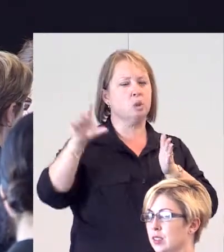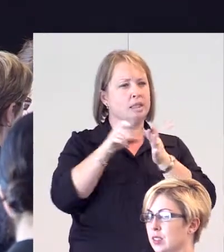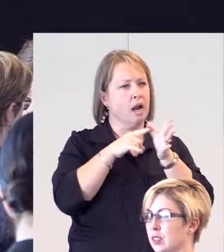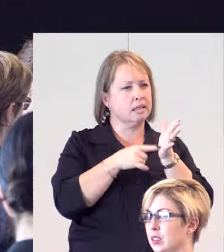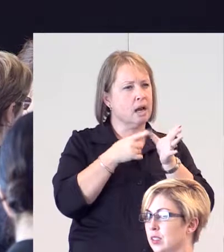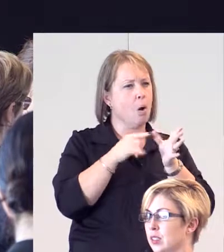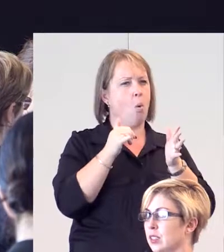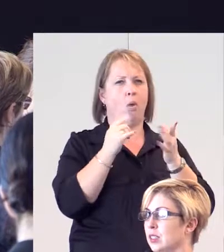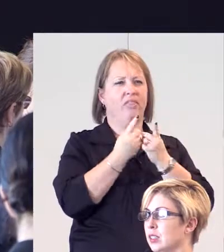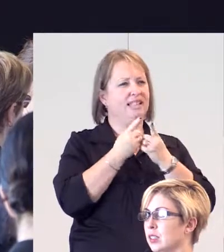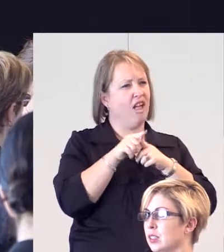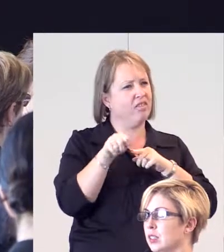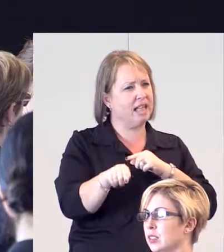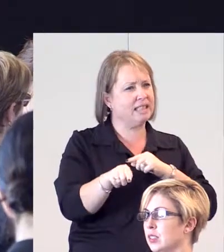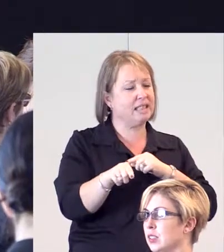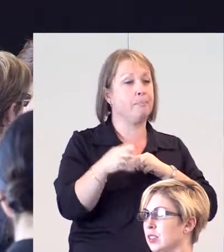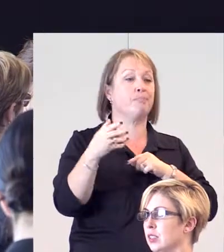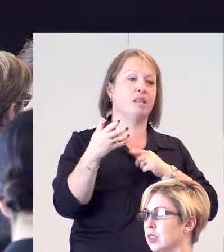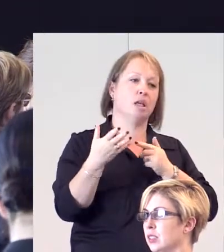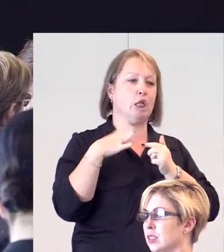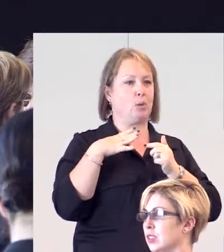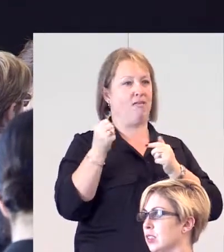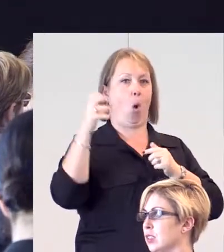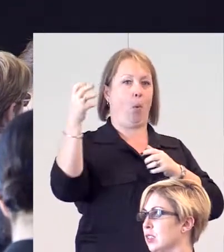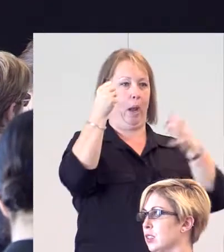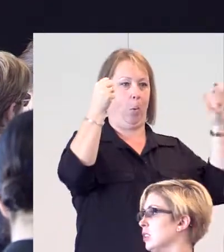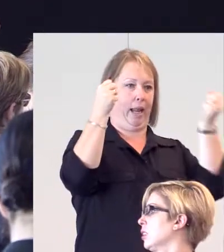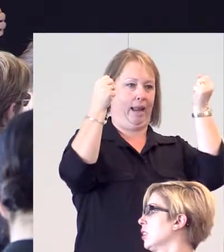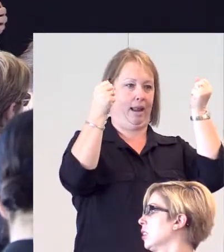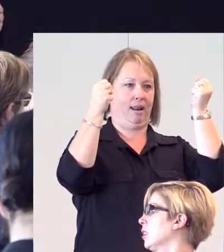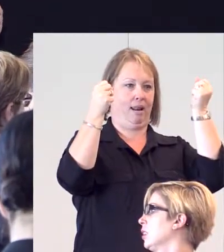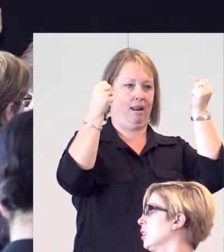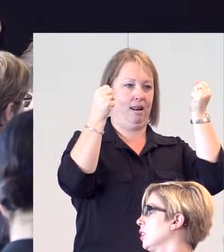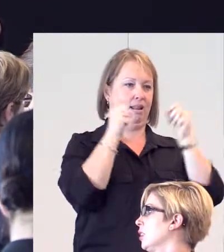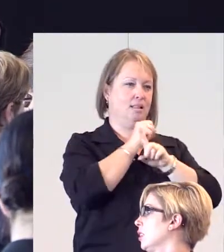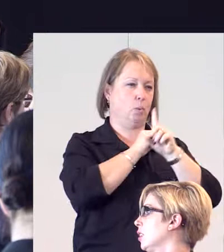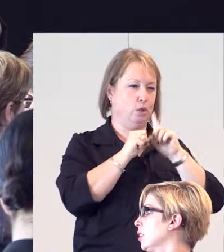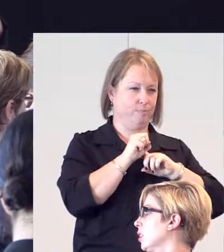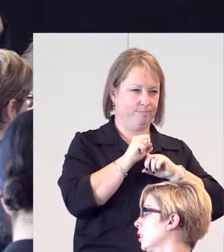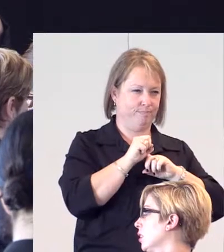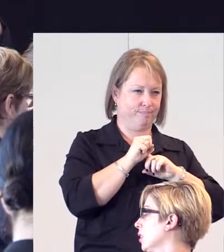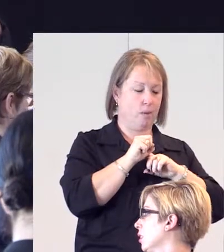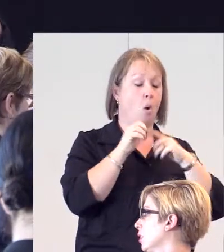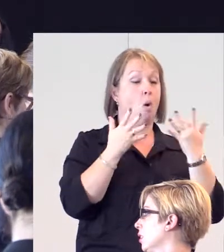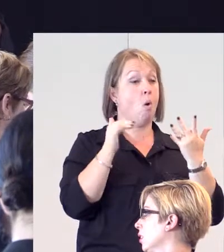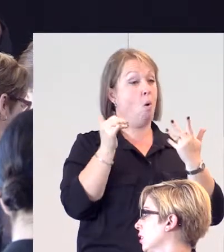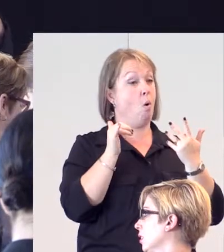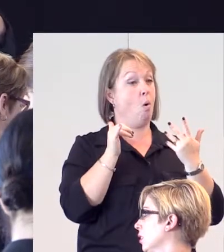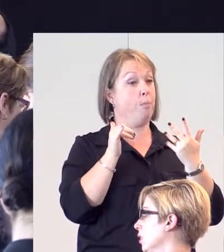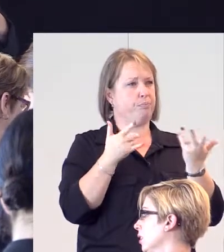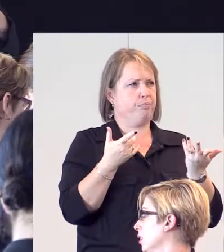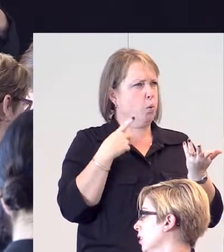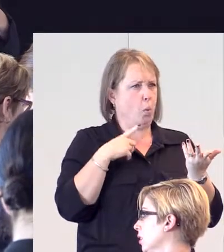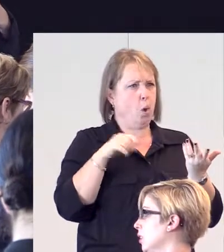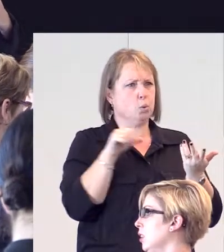that kind of stuff. So it has to be kind of a win-win, I think, is part of the... otherwise, why should